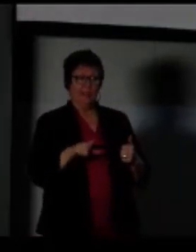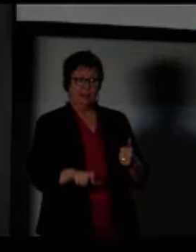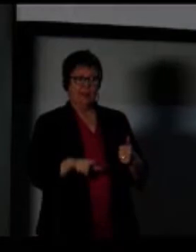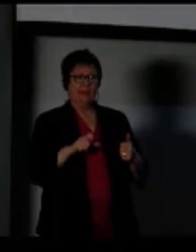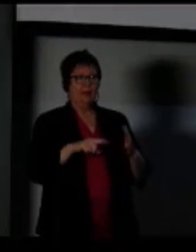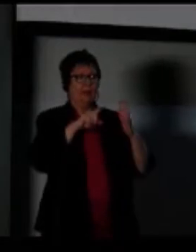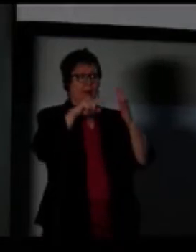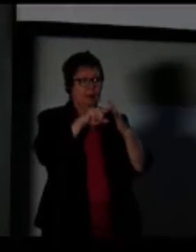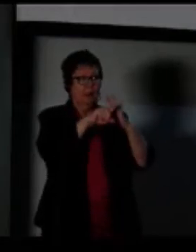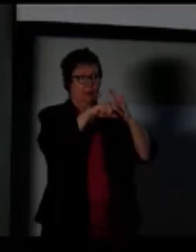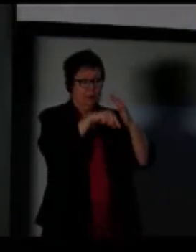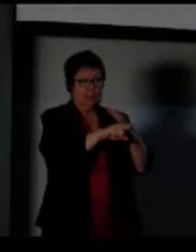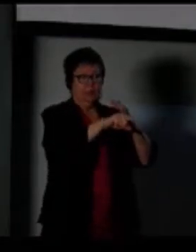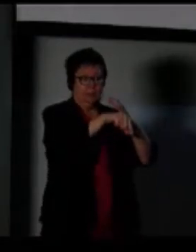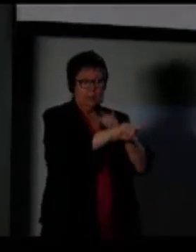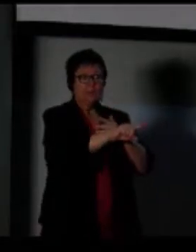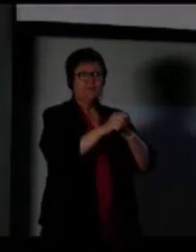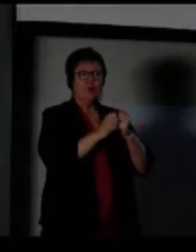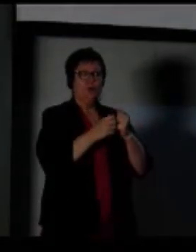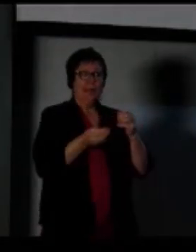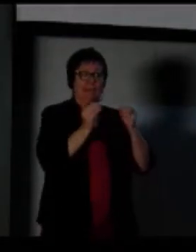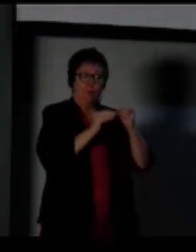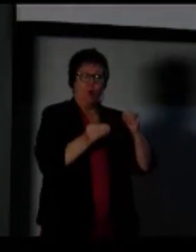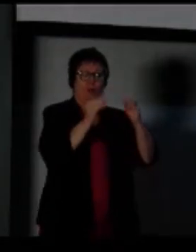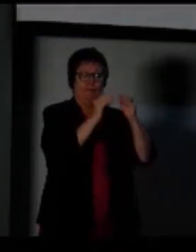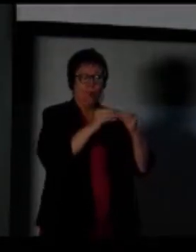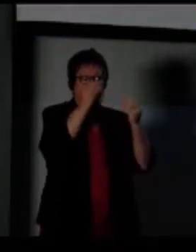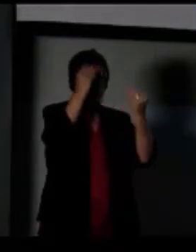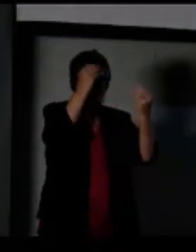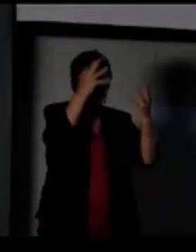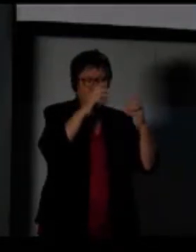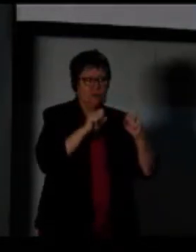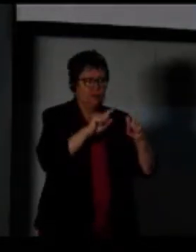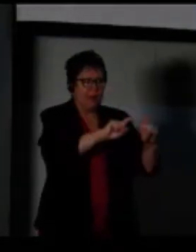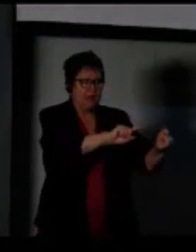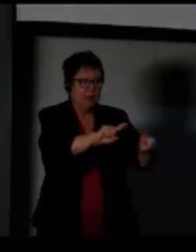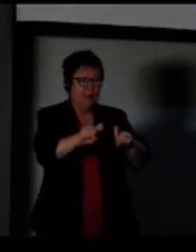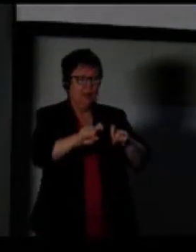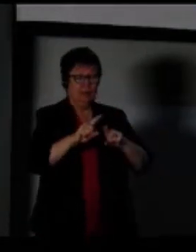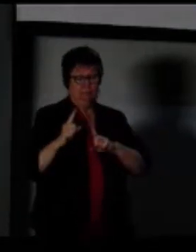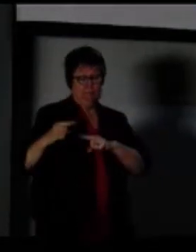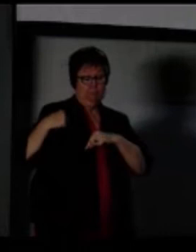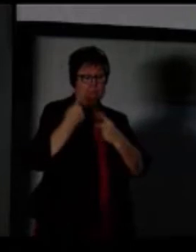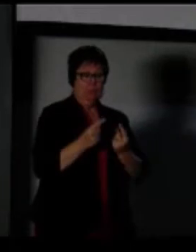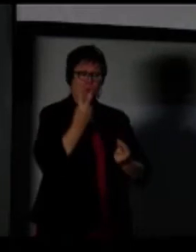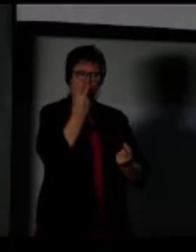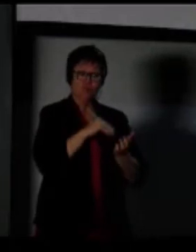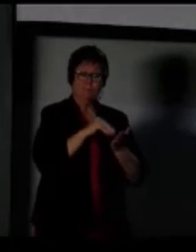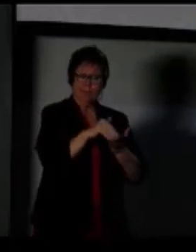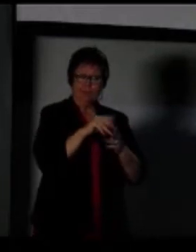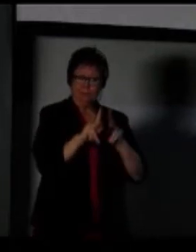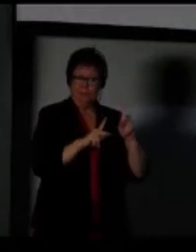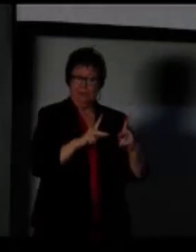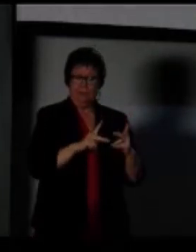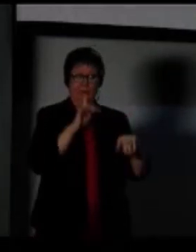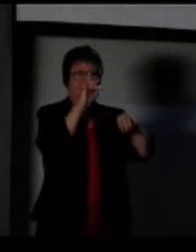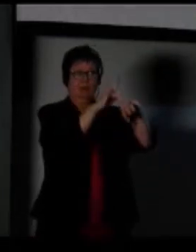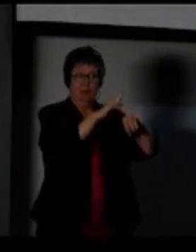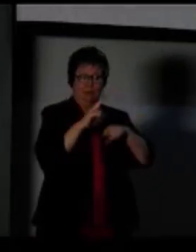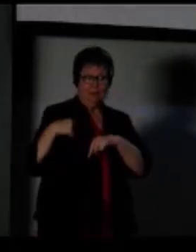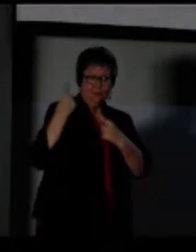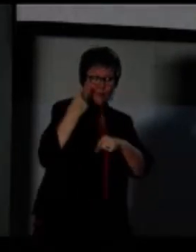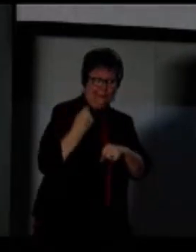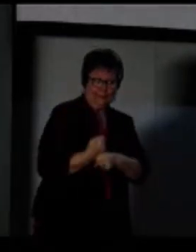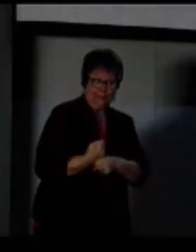the collection and invites wider inquiry. So about 2 million people have visited our collection website just in the past